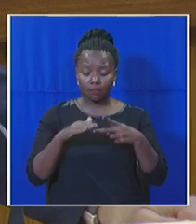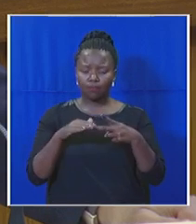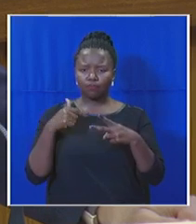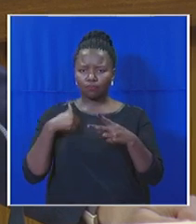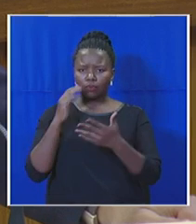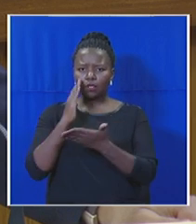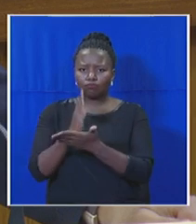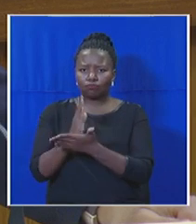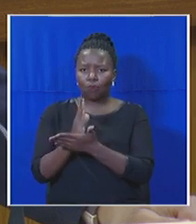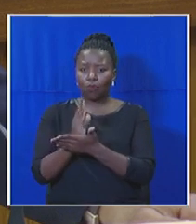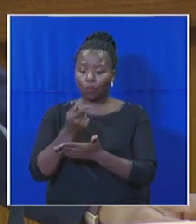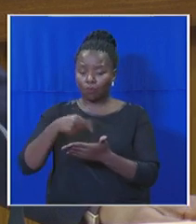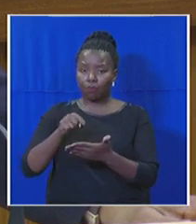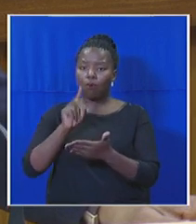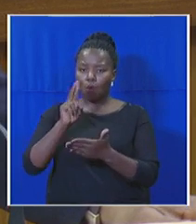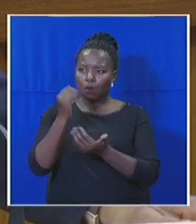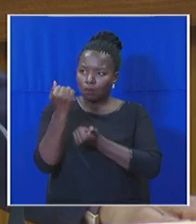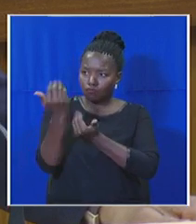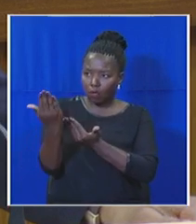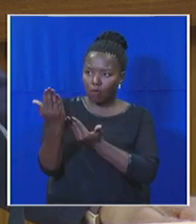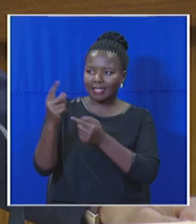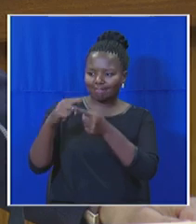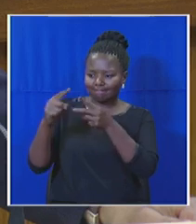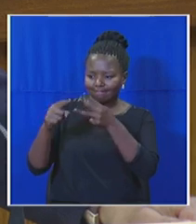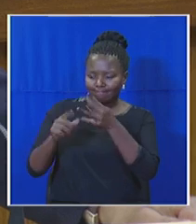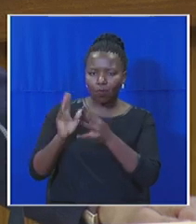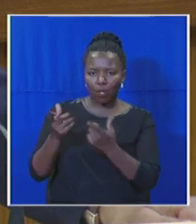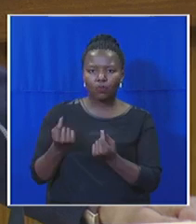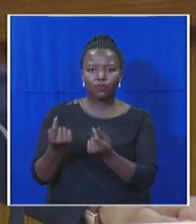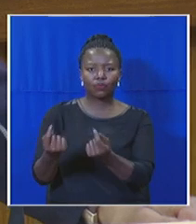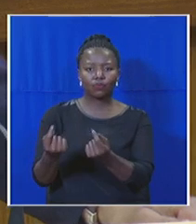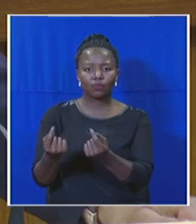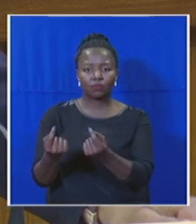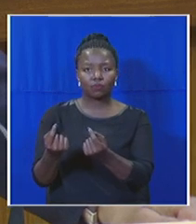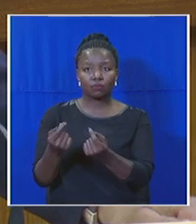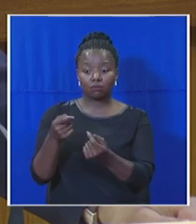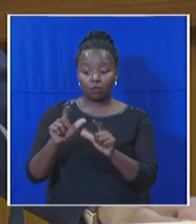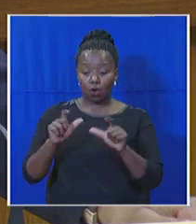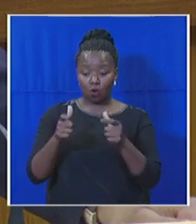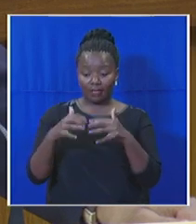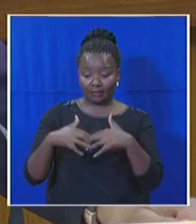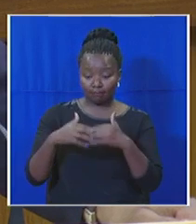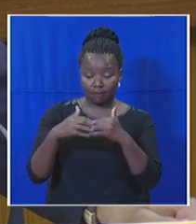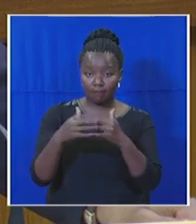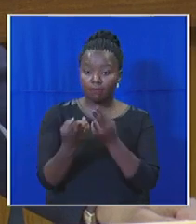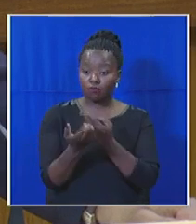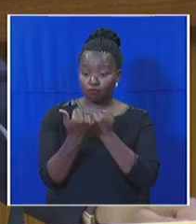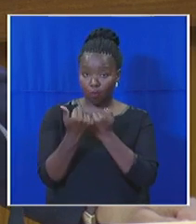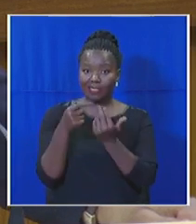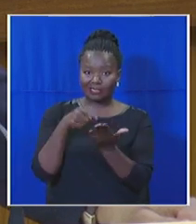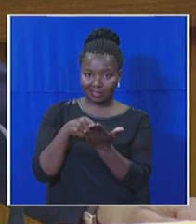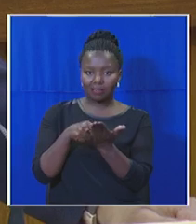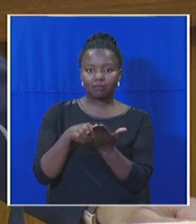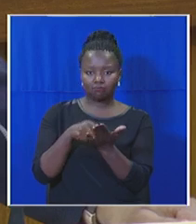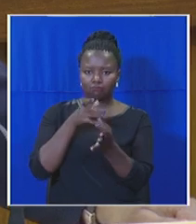specific recommendation on that matter that we'll have to look at when the Commission reports. If